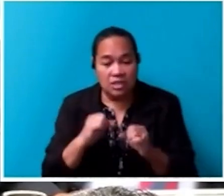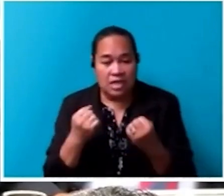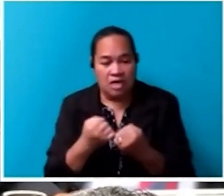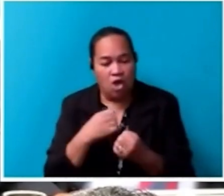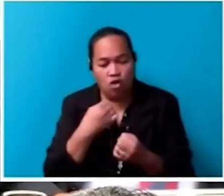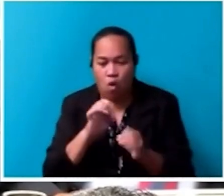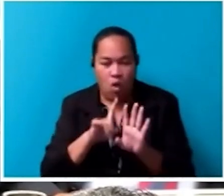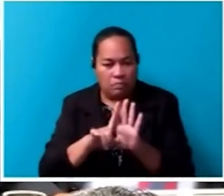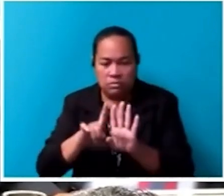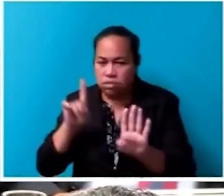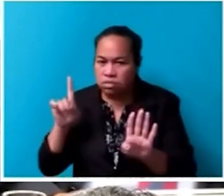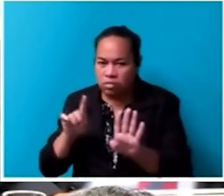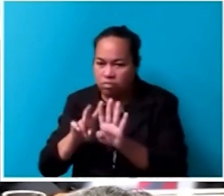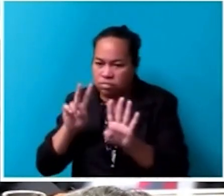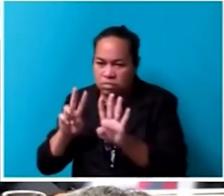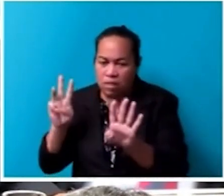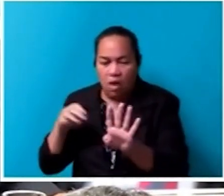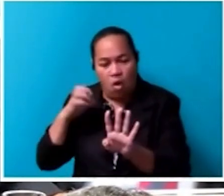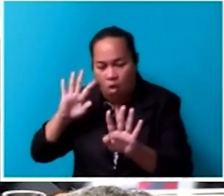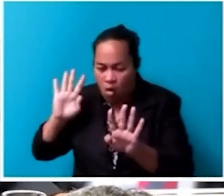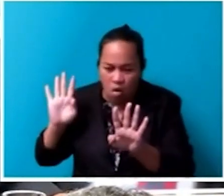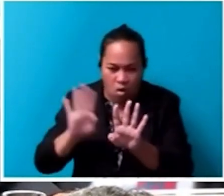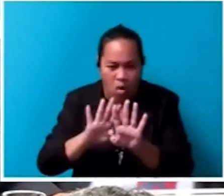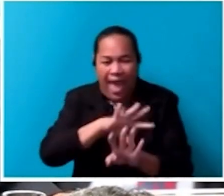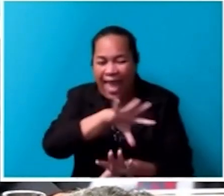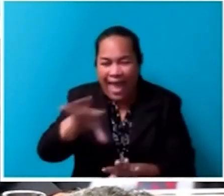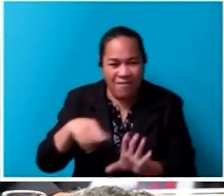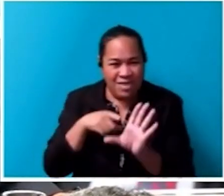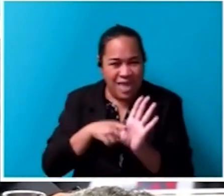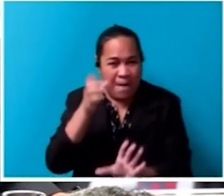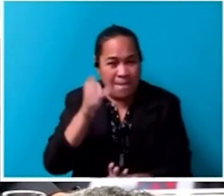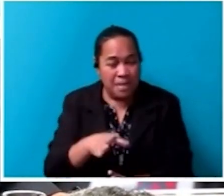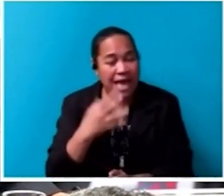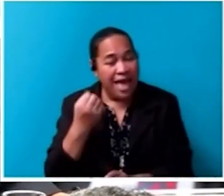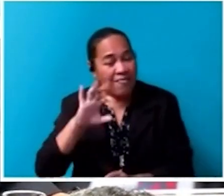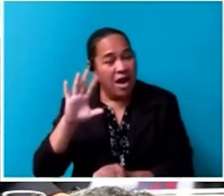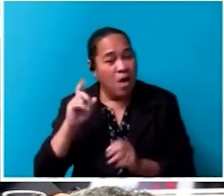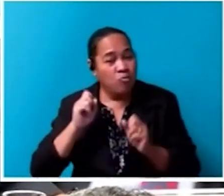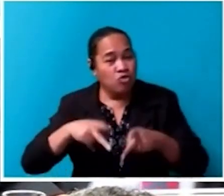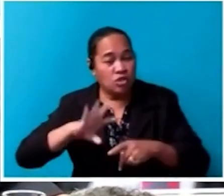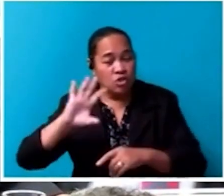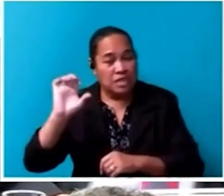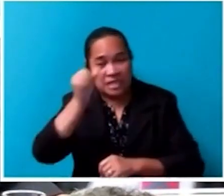is left behind, where every young person has the opportunity to succeed, has access to